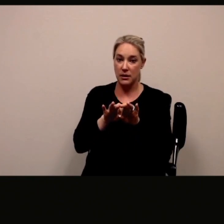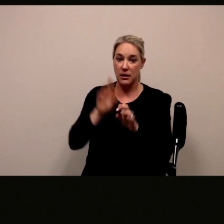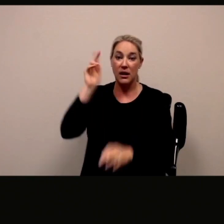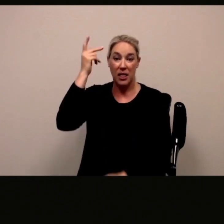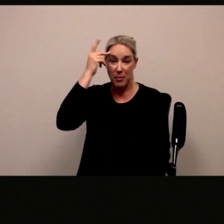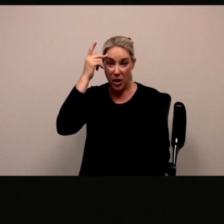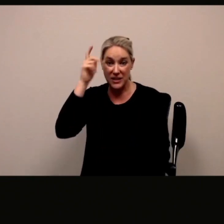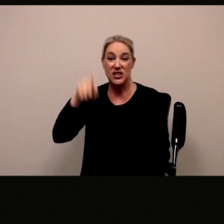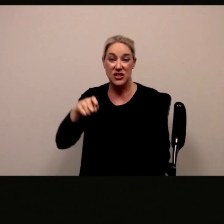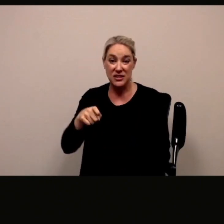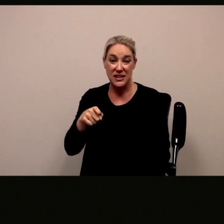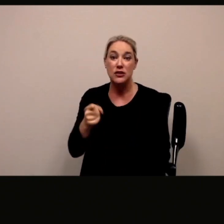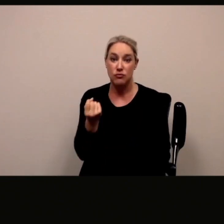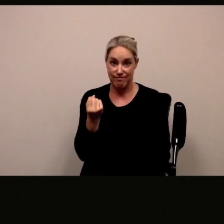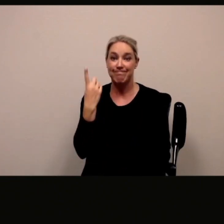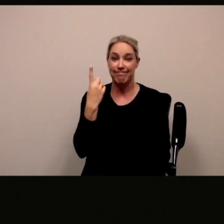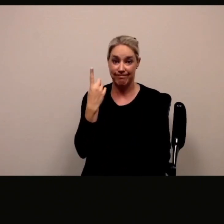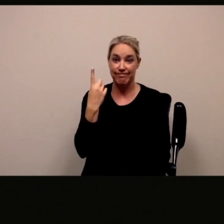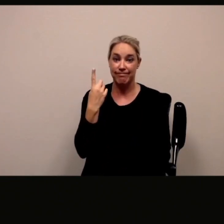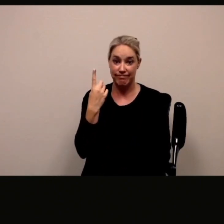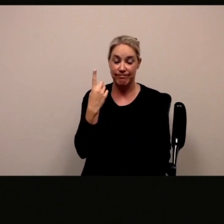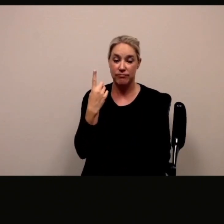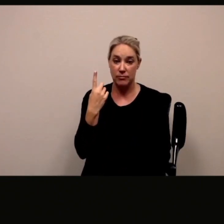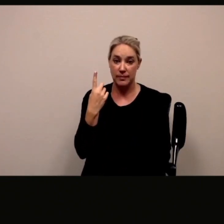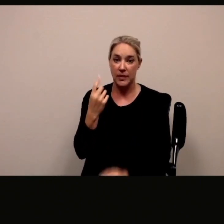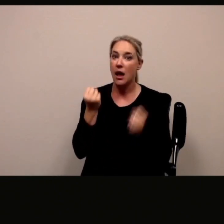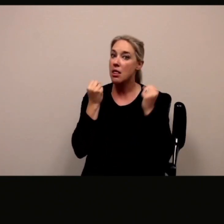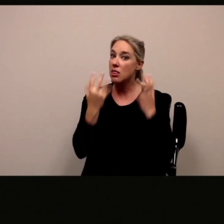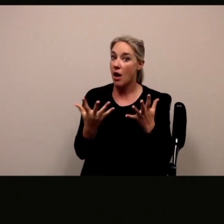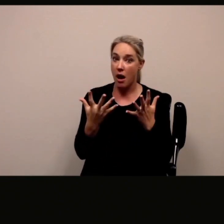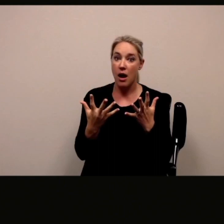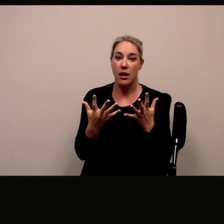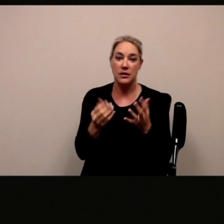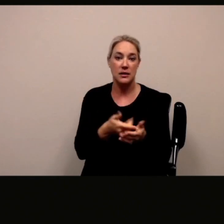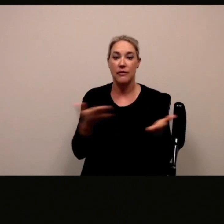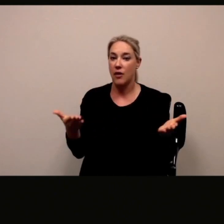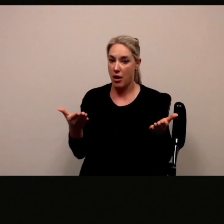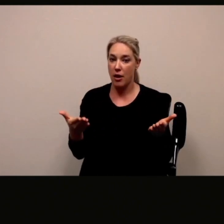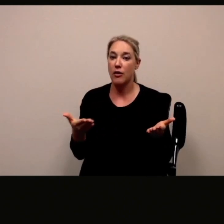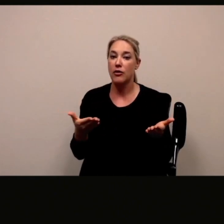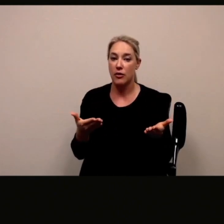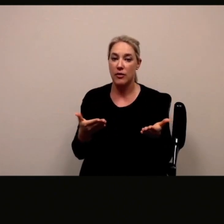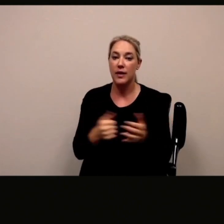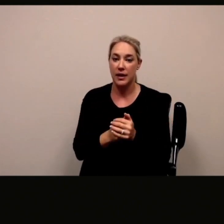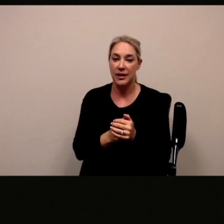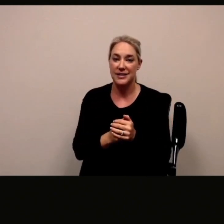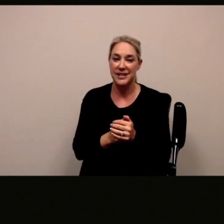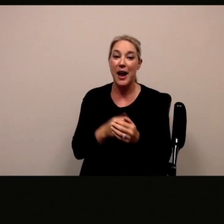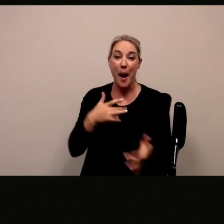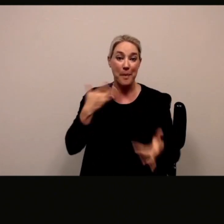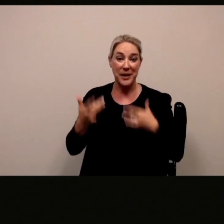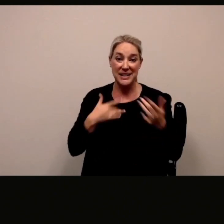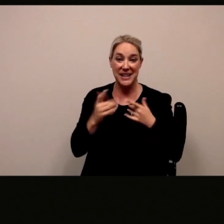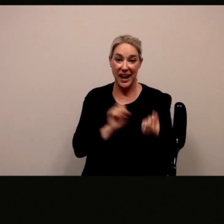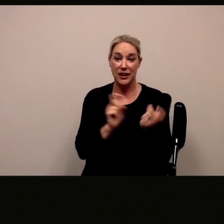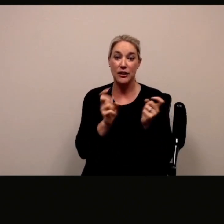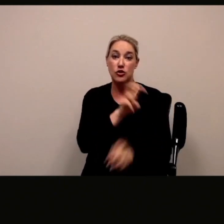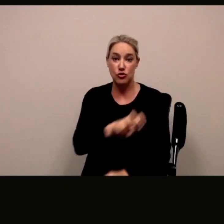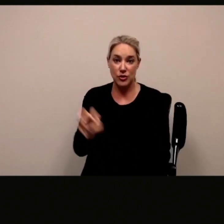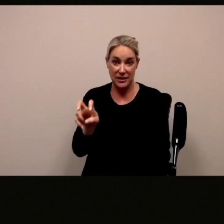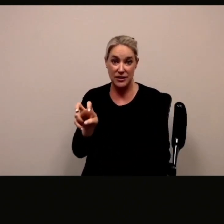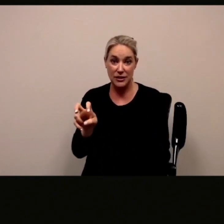begin, and a whole wealth of other things that I'm going to be working on. So I'm excited about making that transition out of the